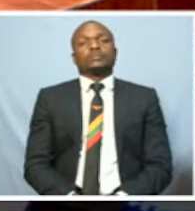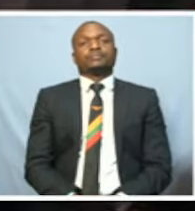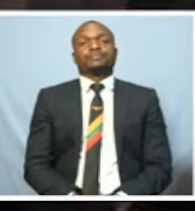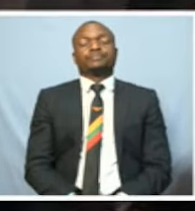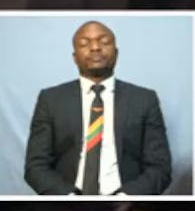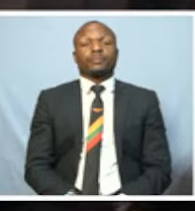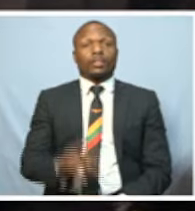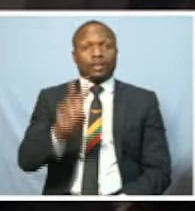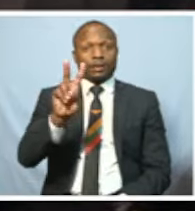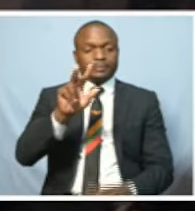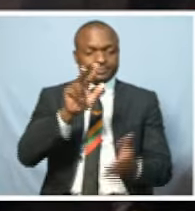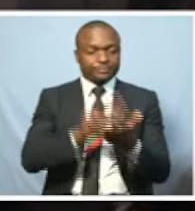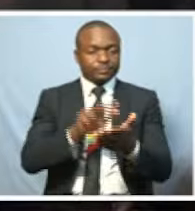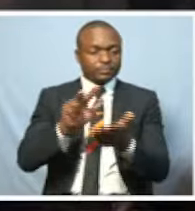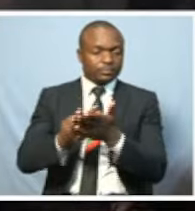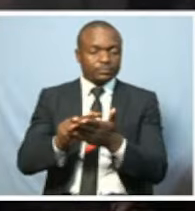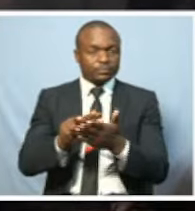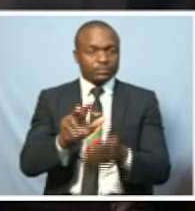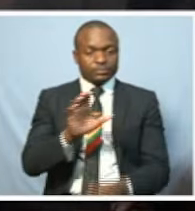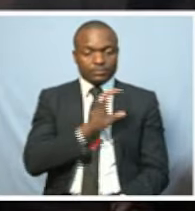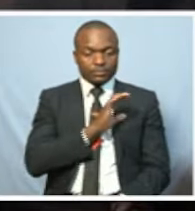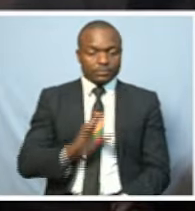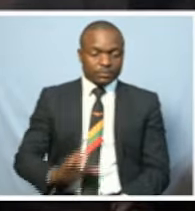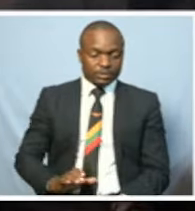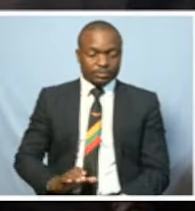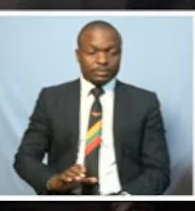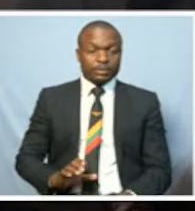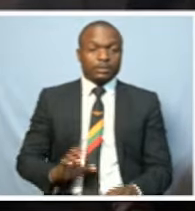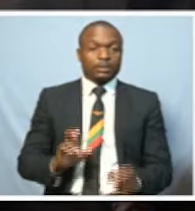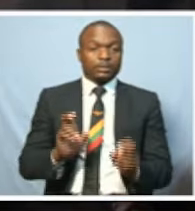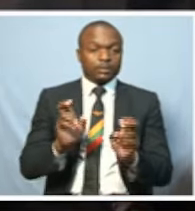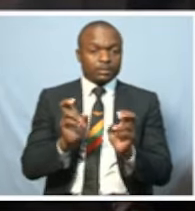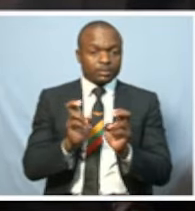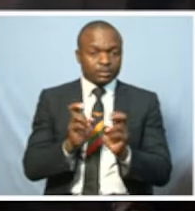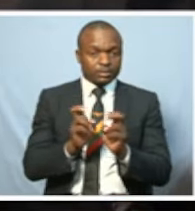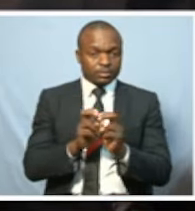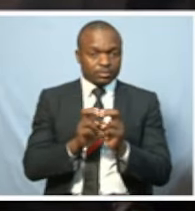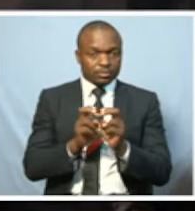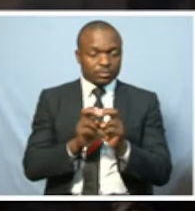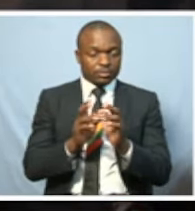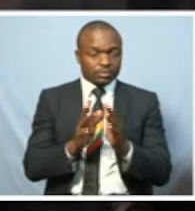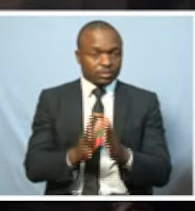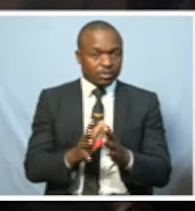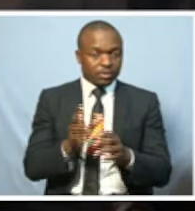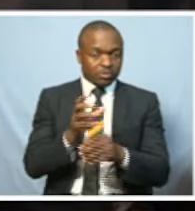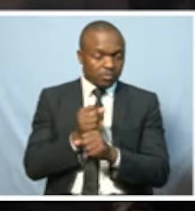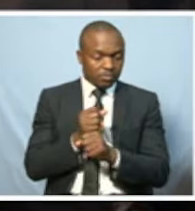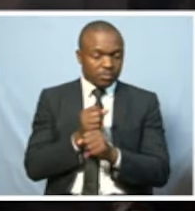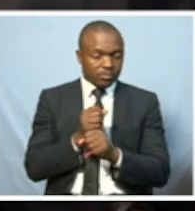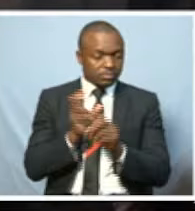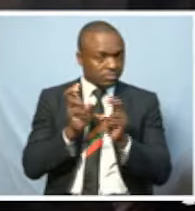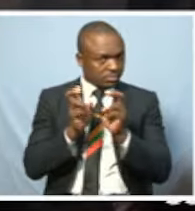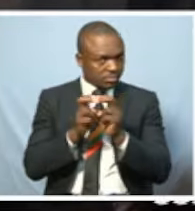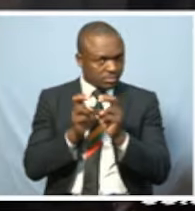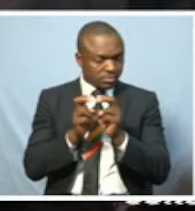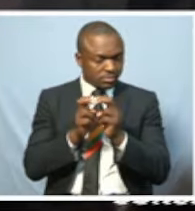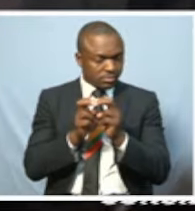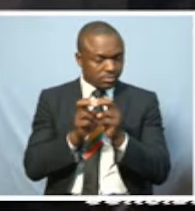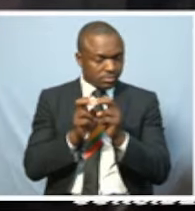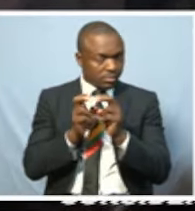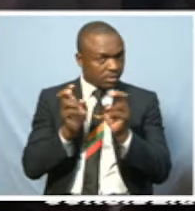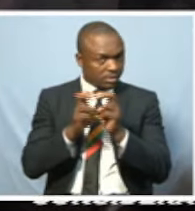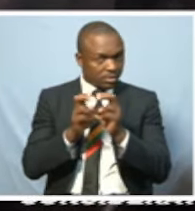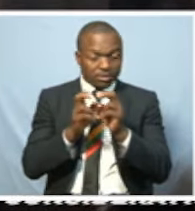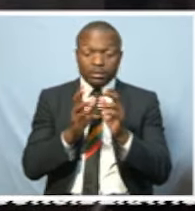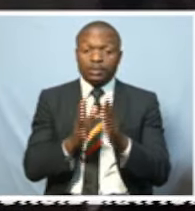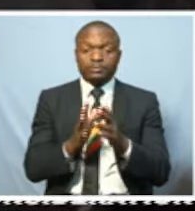There are two signatures, the employer and the contractor. Yes. To accept a contract. So the contractor, the